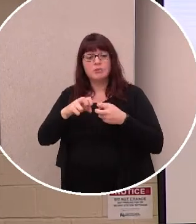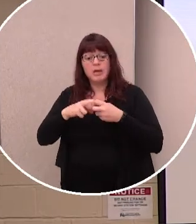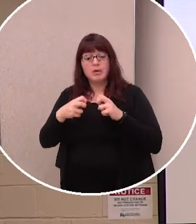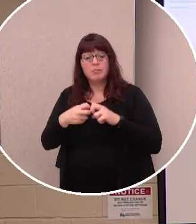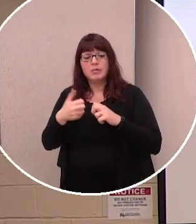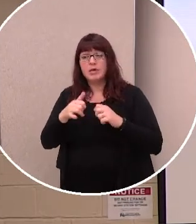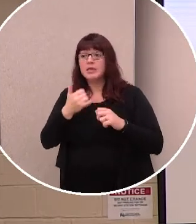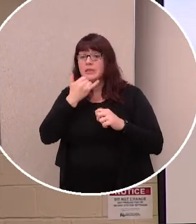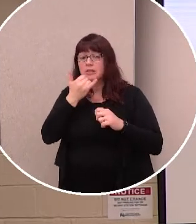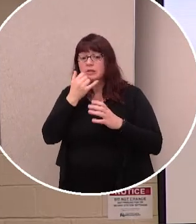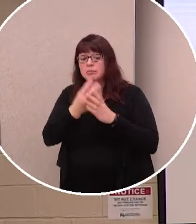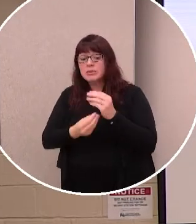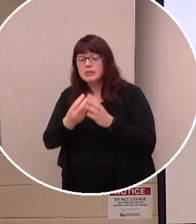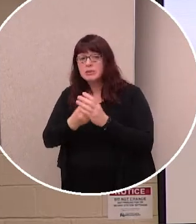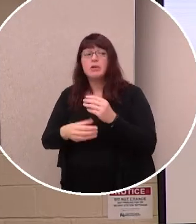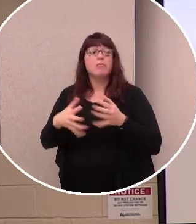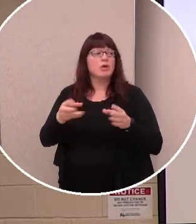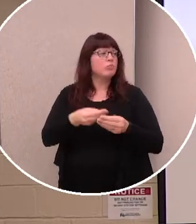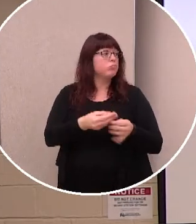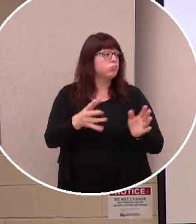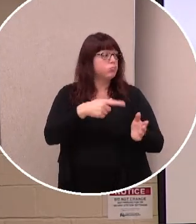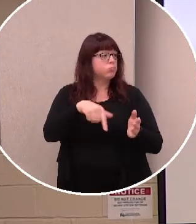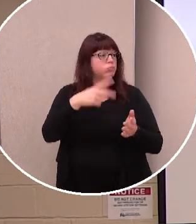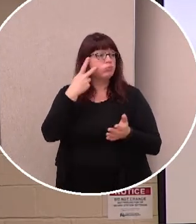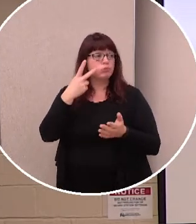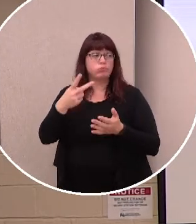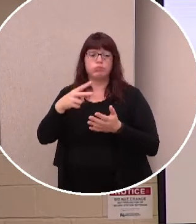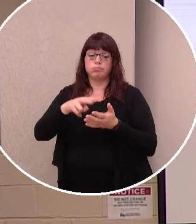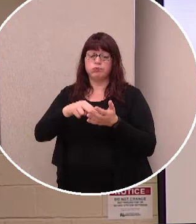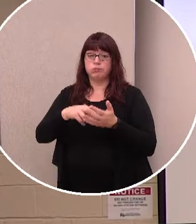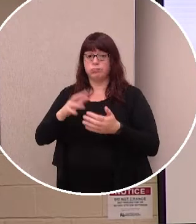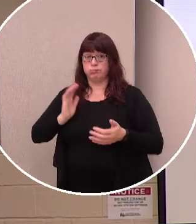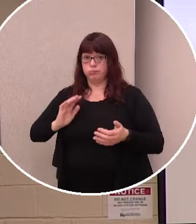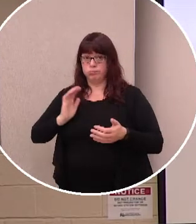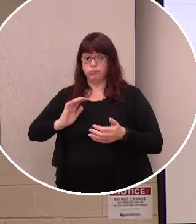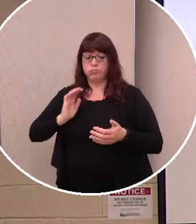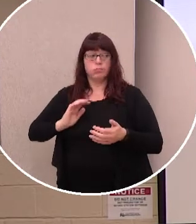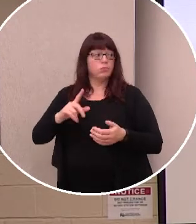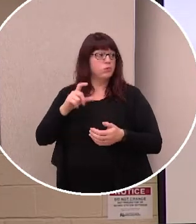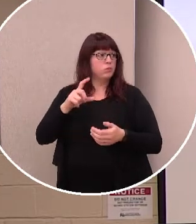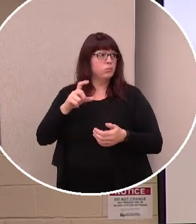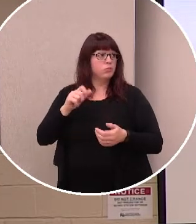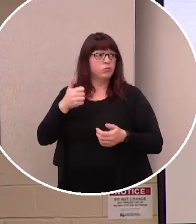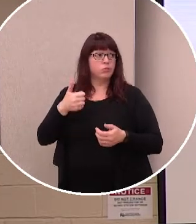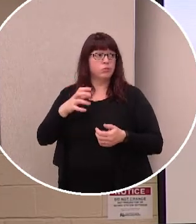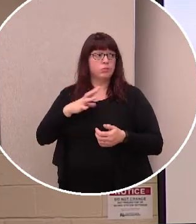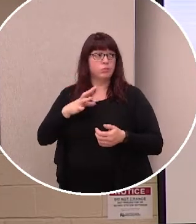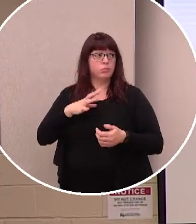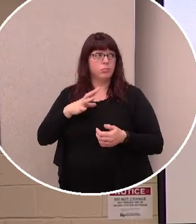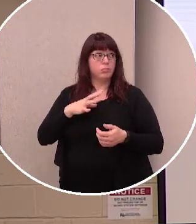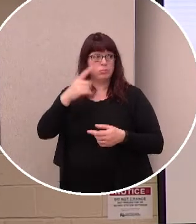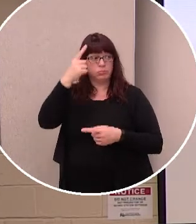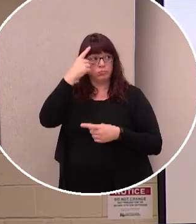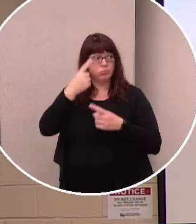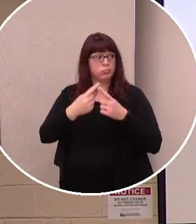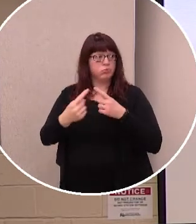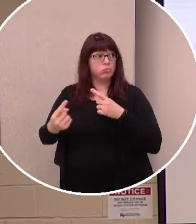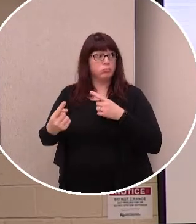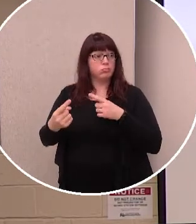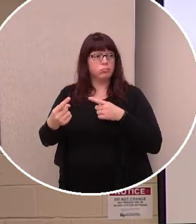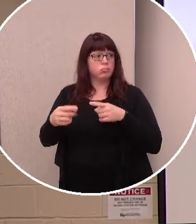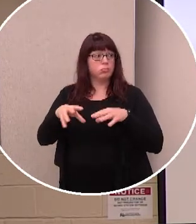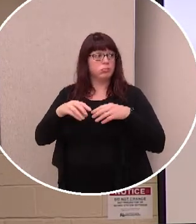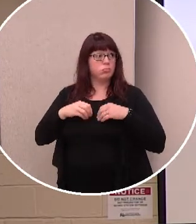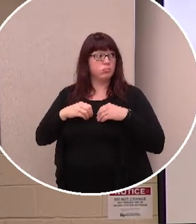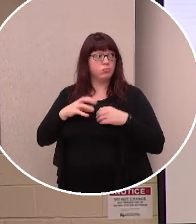As I said, these have been pre-circulated, and they not hearing anything or seeing anything. Can I get a motion to